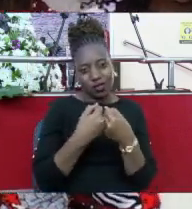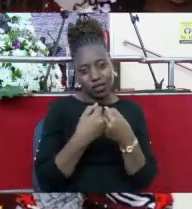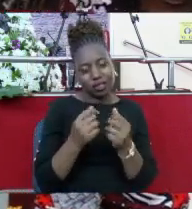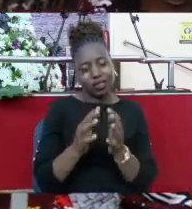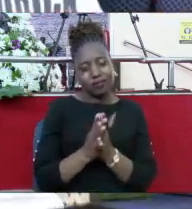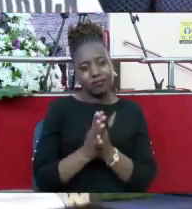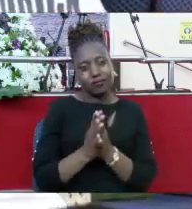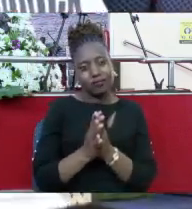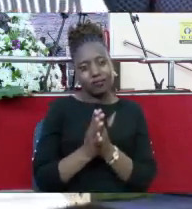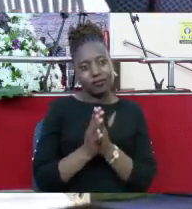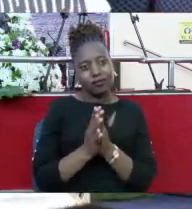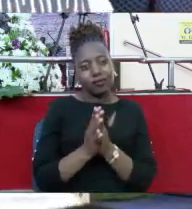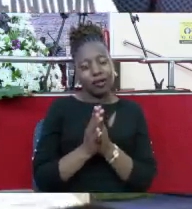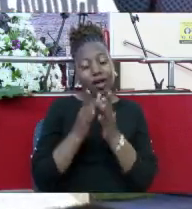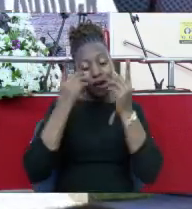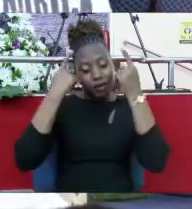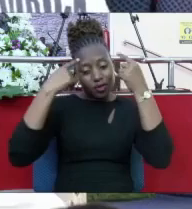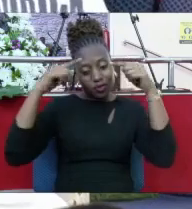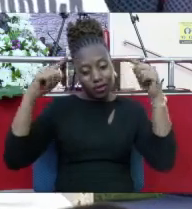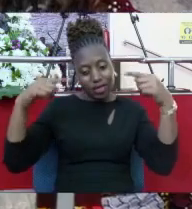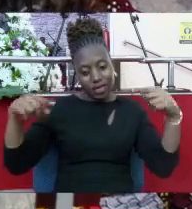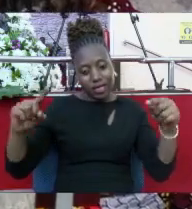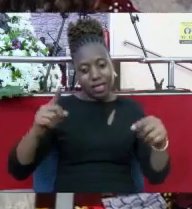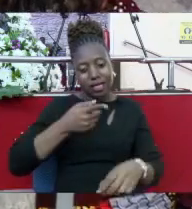Victory is ours because of Calvary.